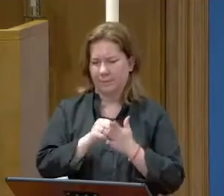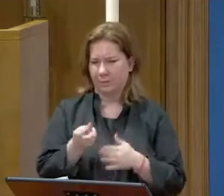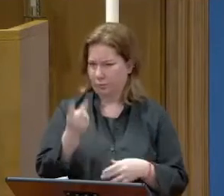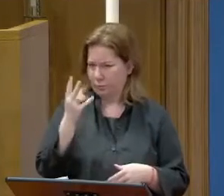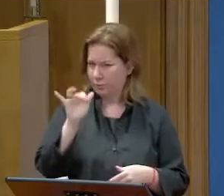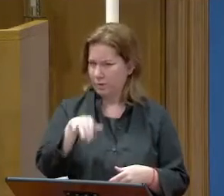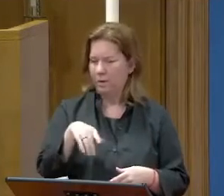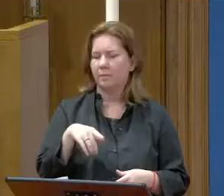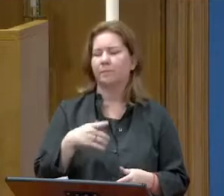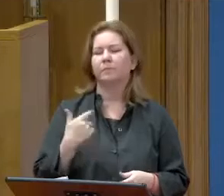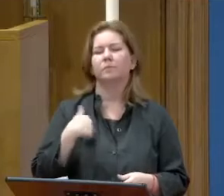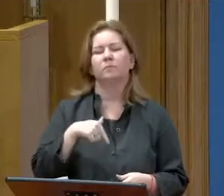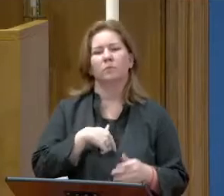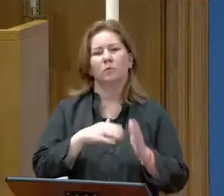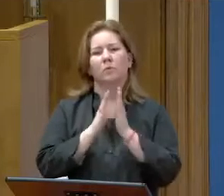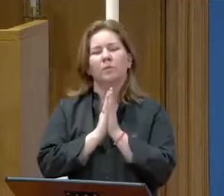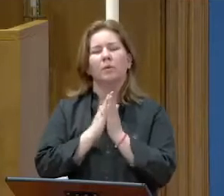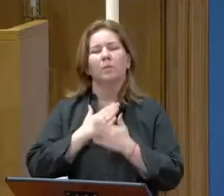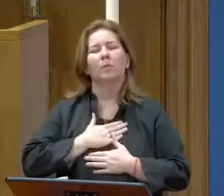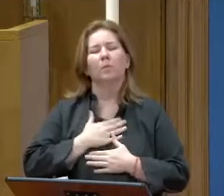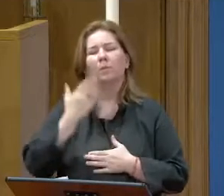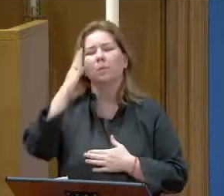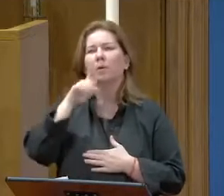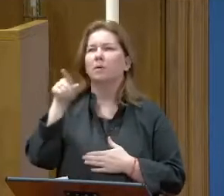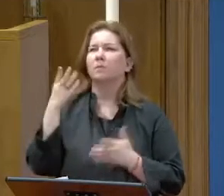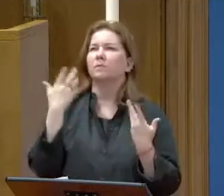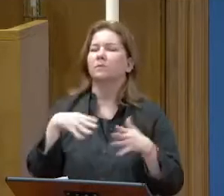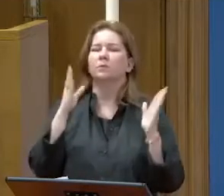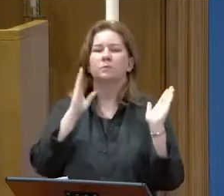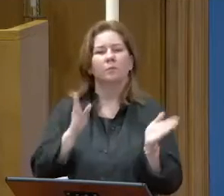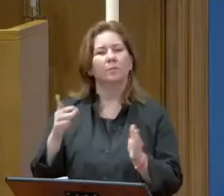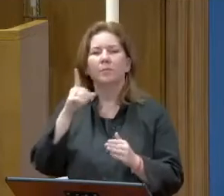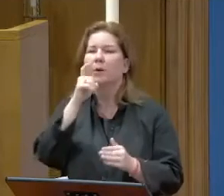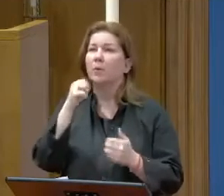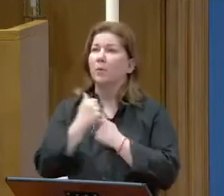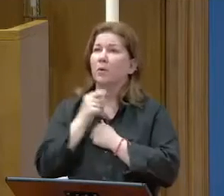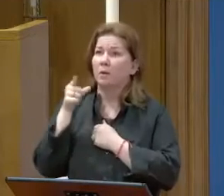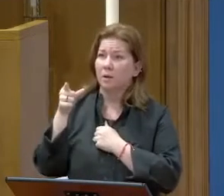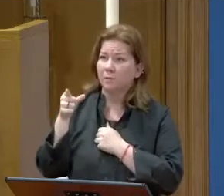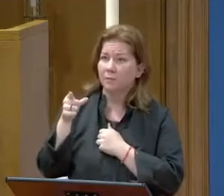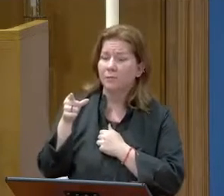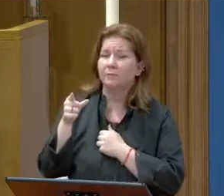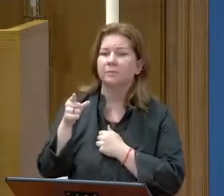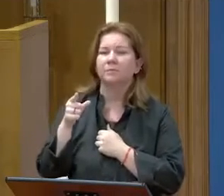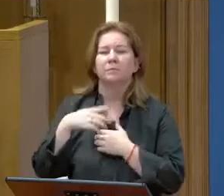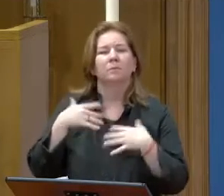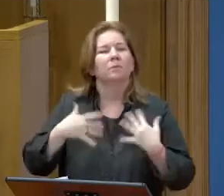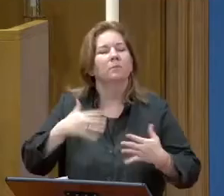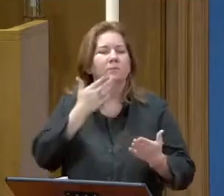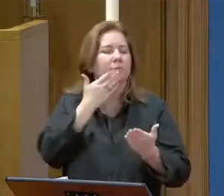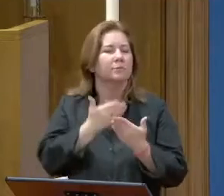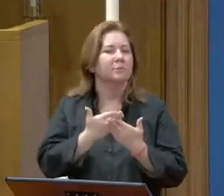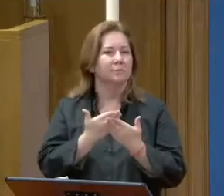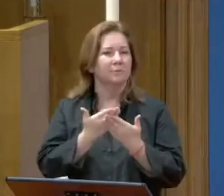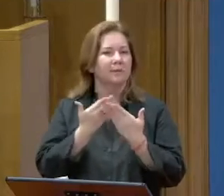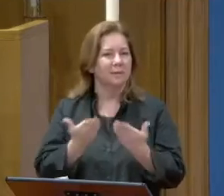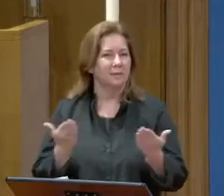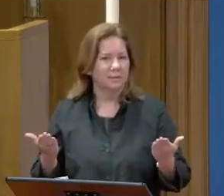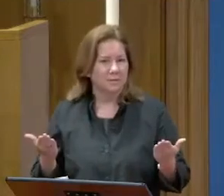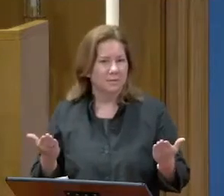2. We prayed, "Oh God, you have prepared for those who love you such good things